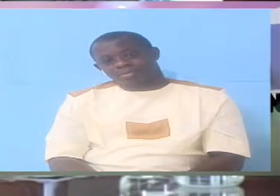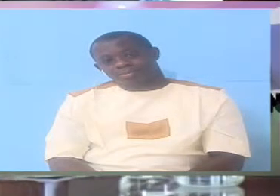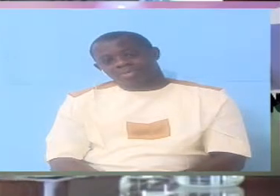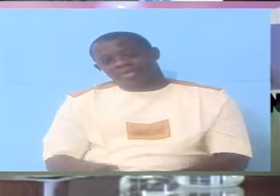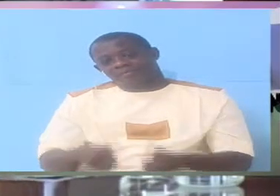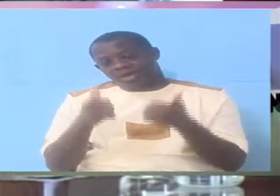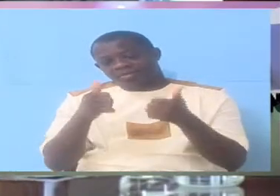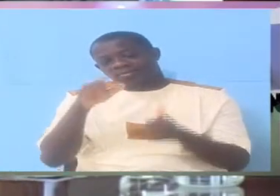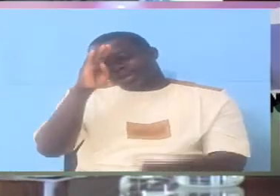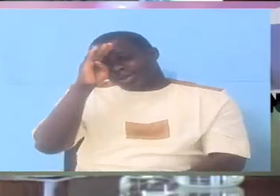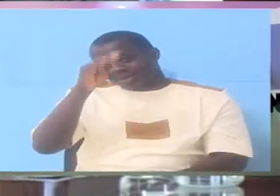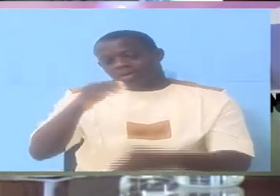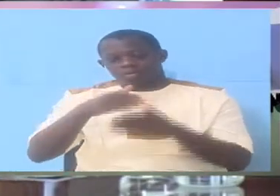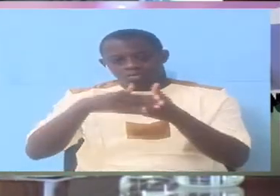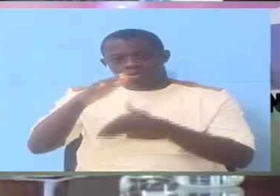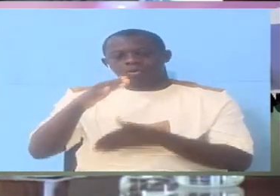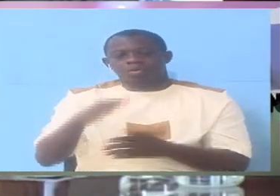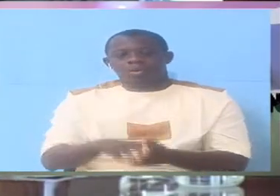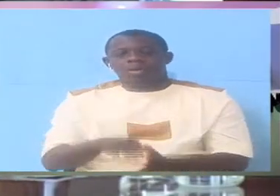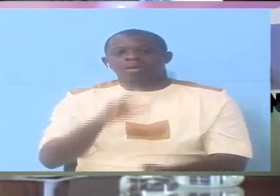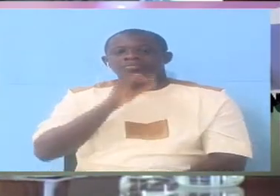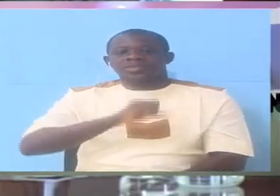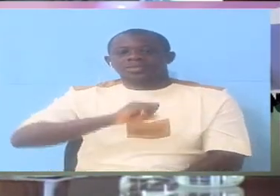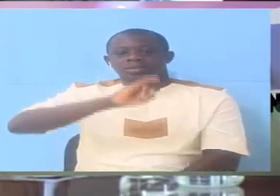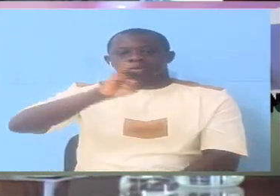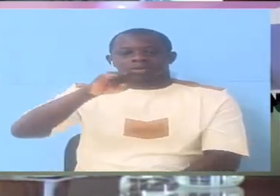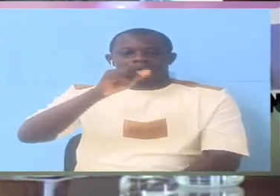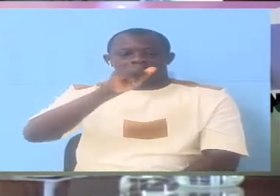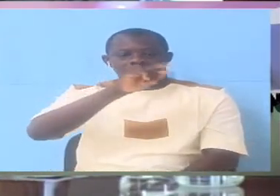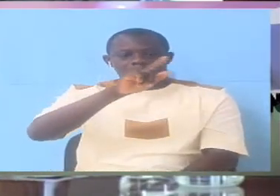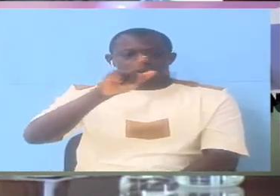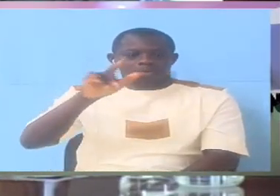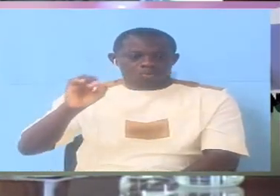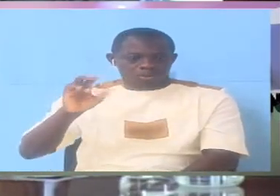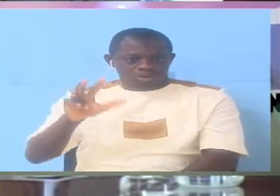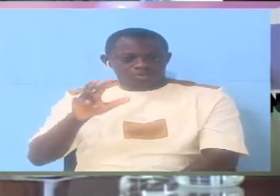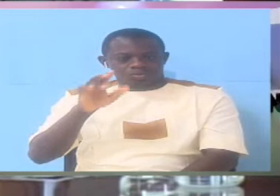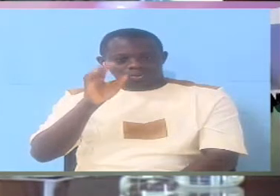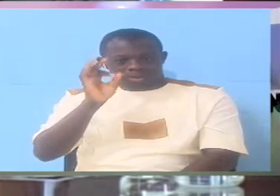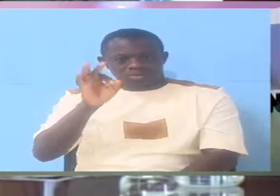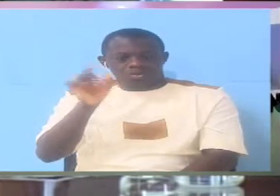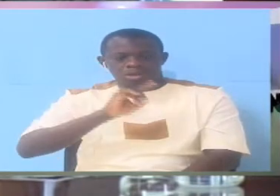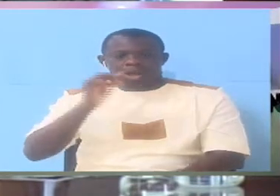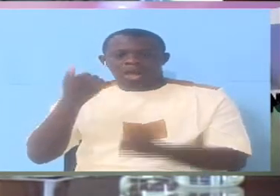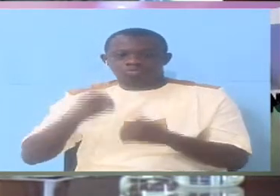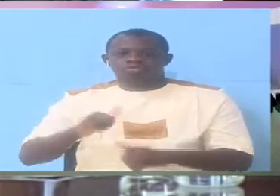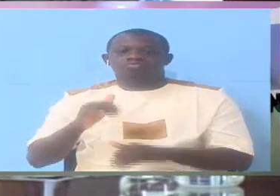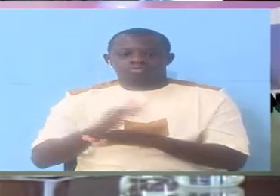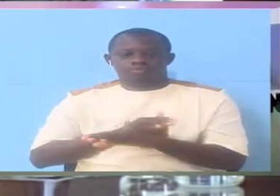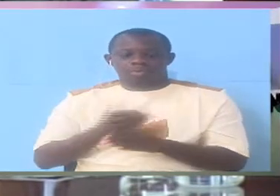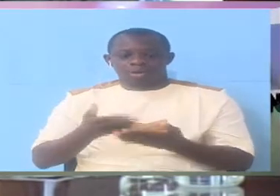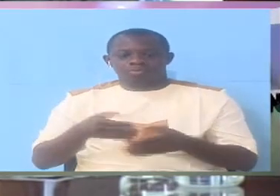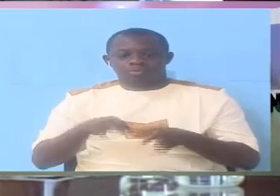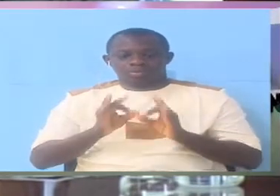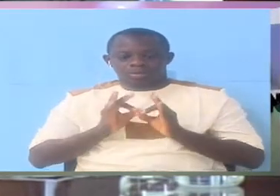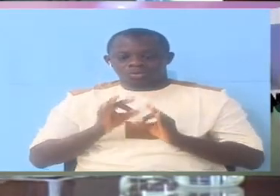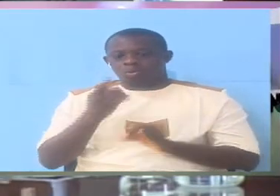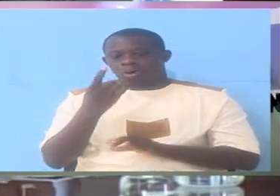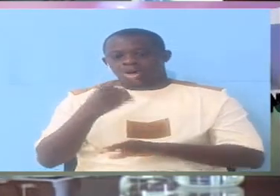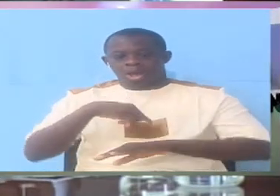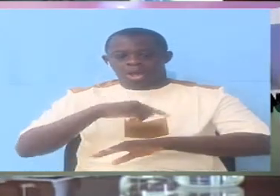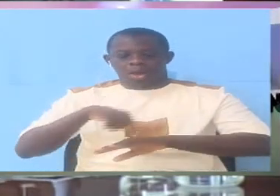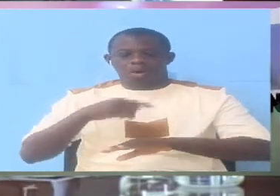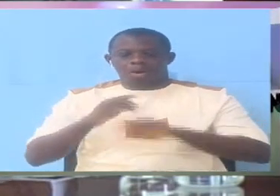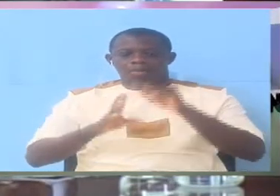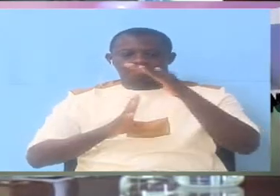Fine. Thank you very much indeed, Mr. Jallow, for your testimony. I appreciate it. We will take a 1-hour lunch break